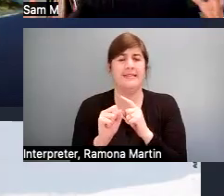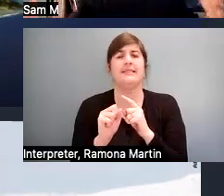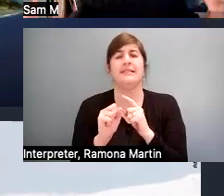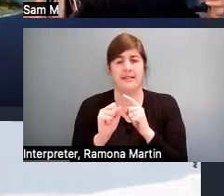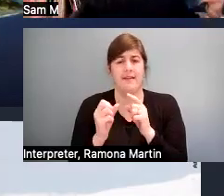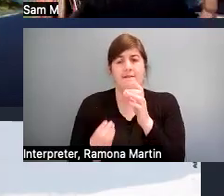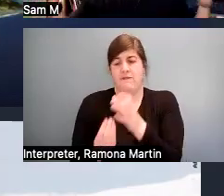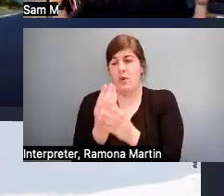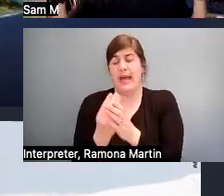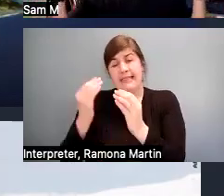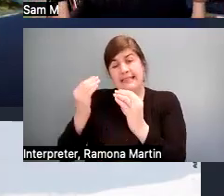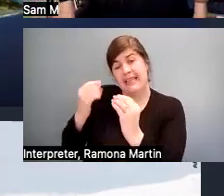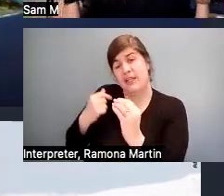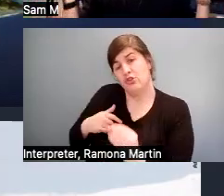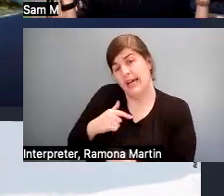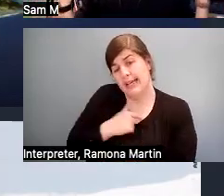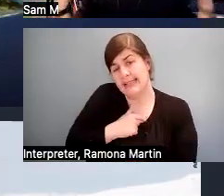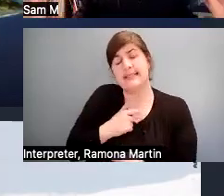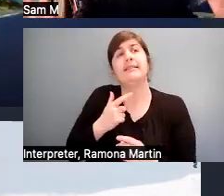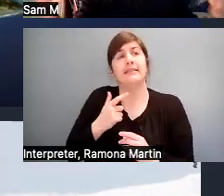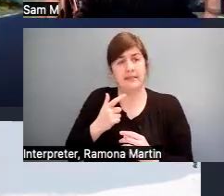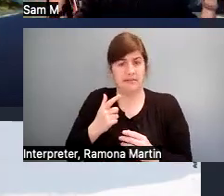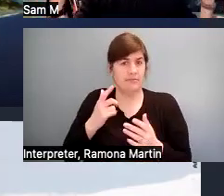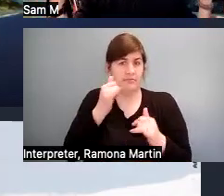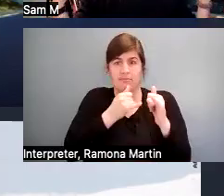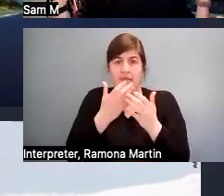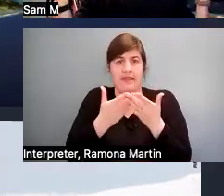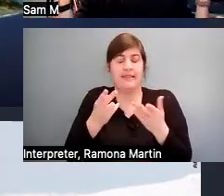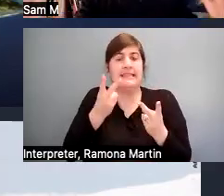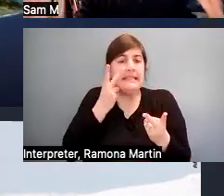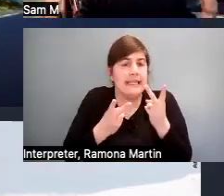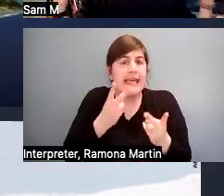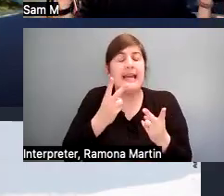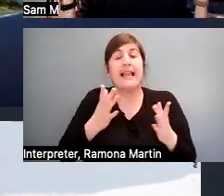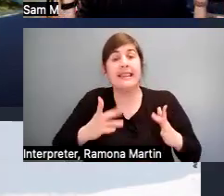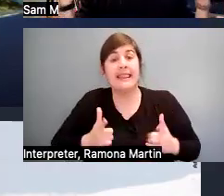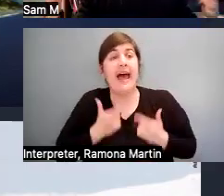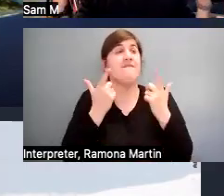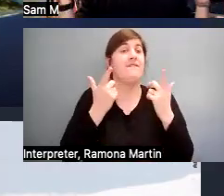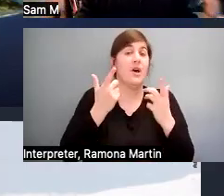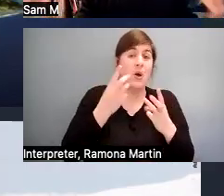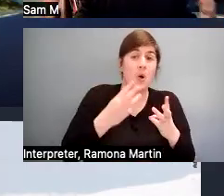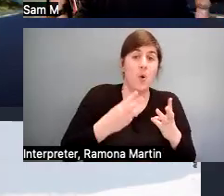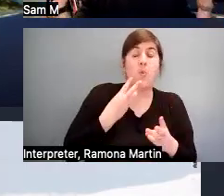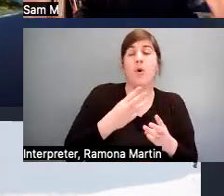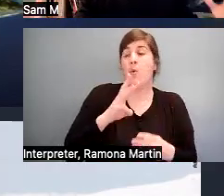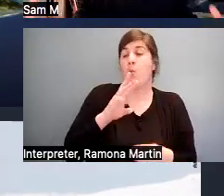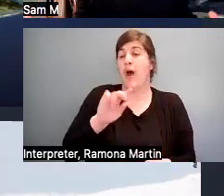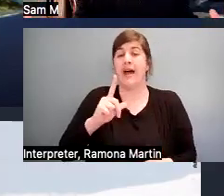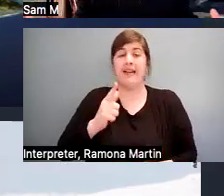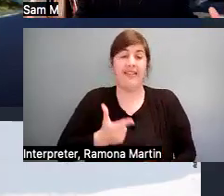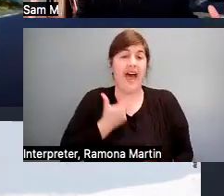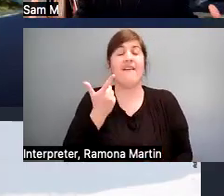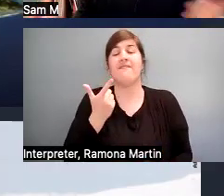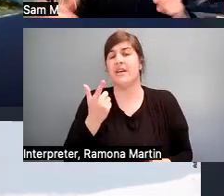us about our planet. There are also incredible things to see. There can be sources of life and wildlife and plants and incredible